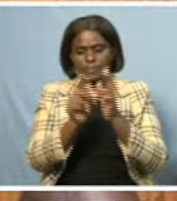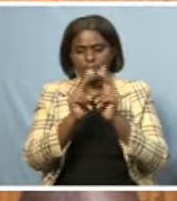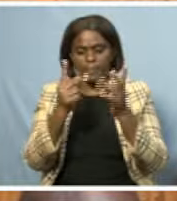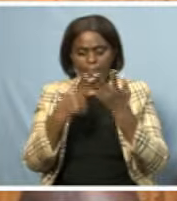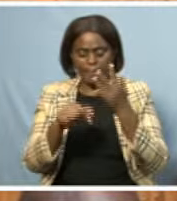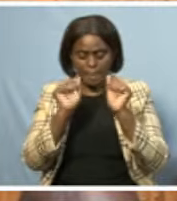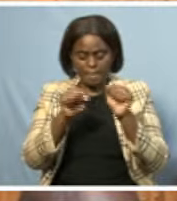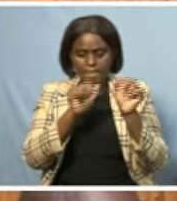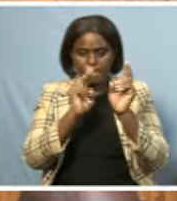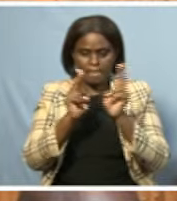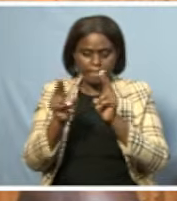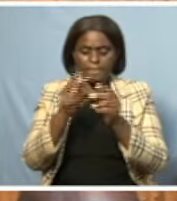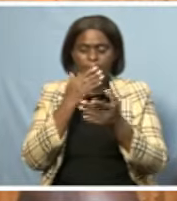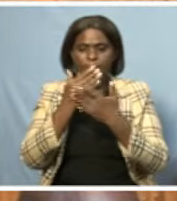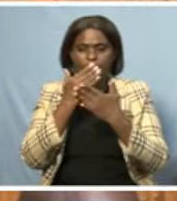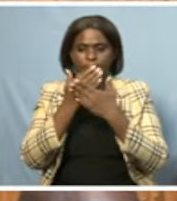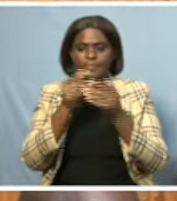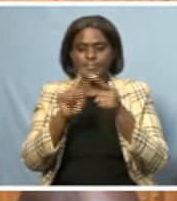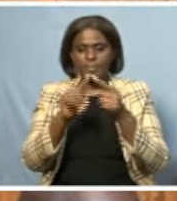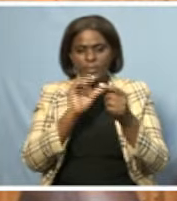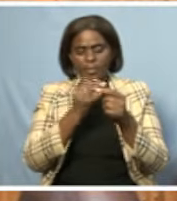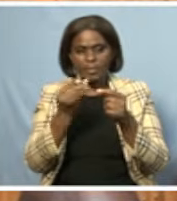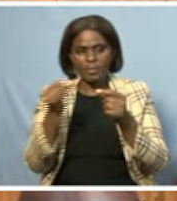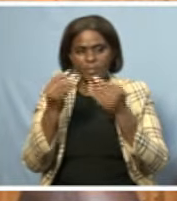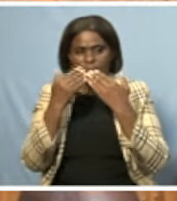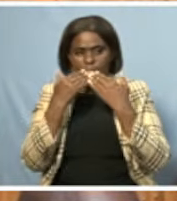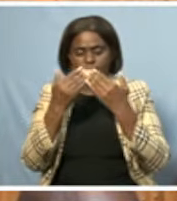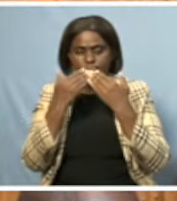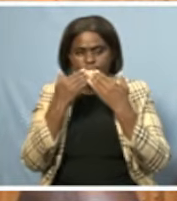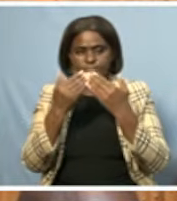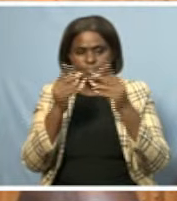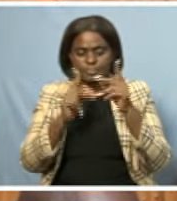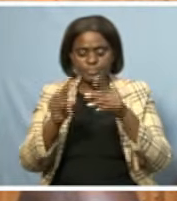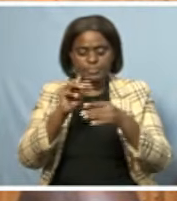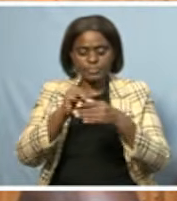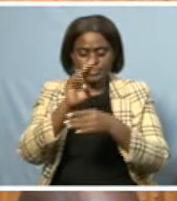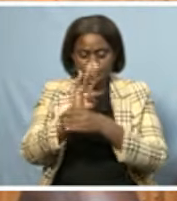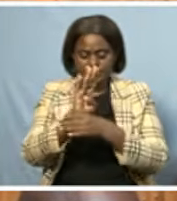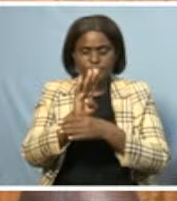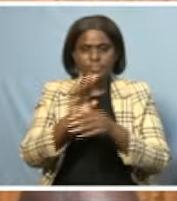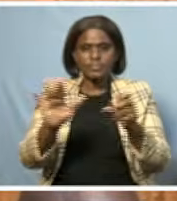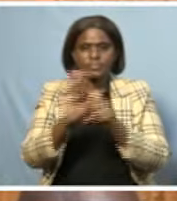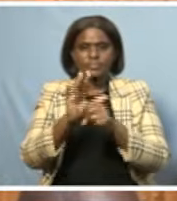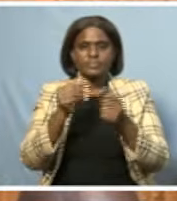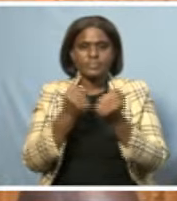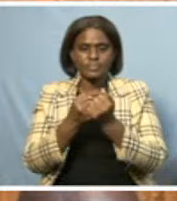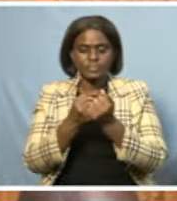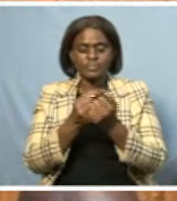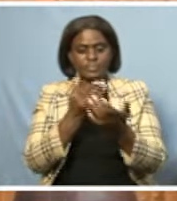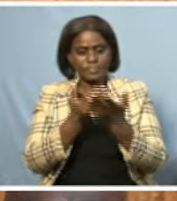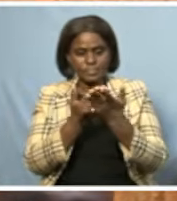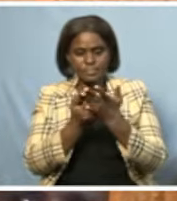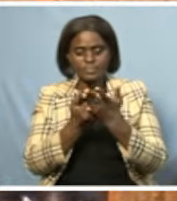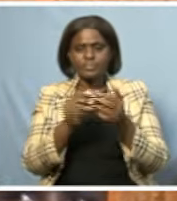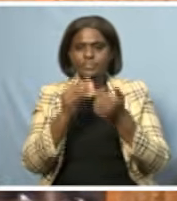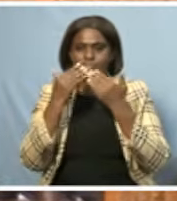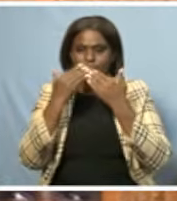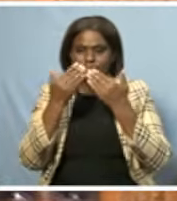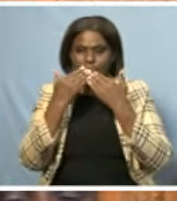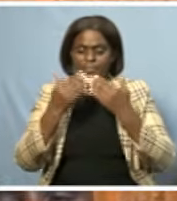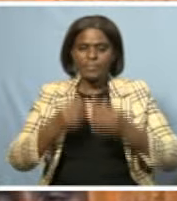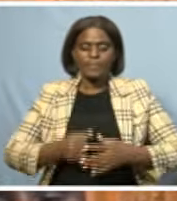can respond appropriately to our issues. Madam Speaker, the people of Mbabara do fully support this amendment bill. I thank